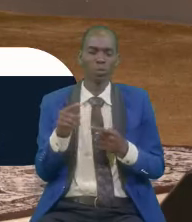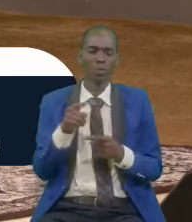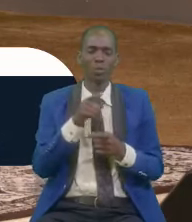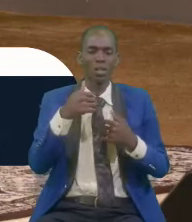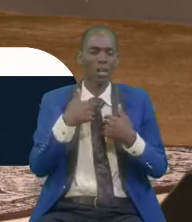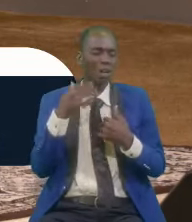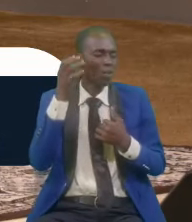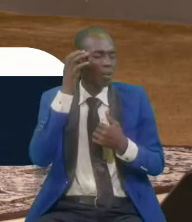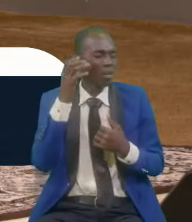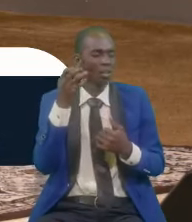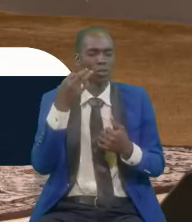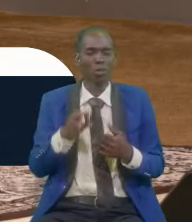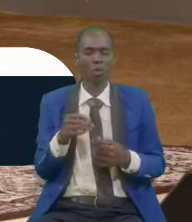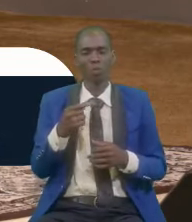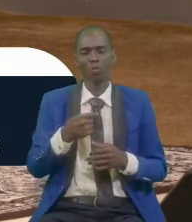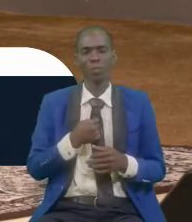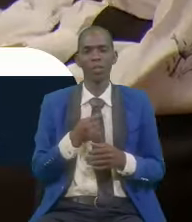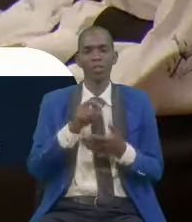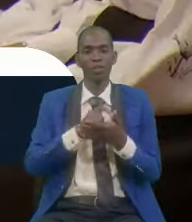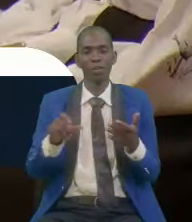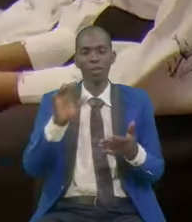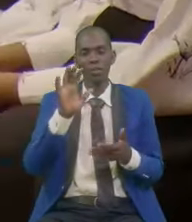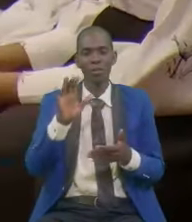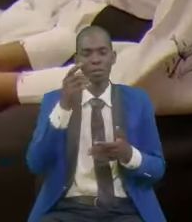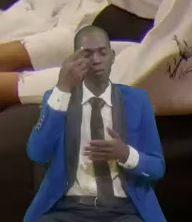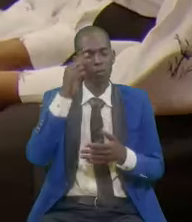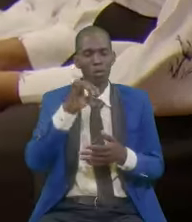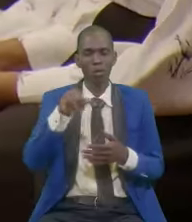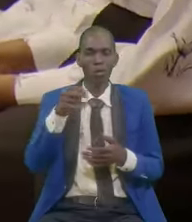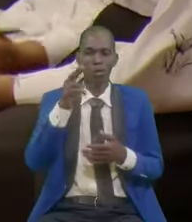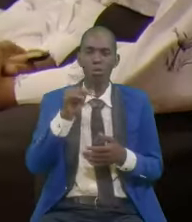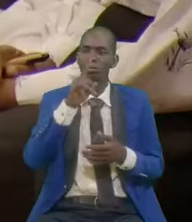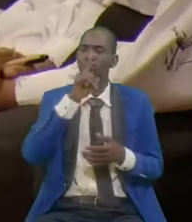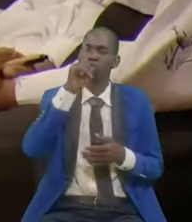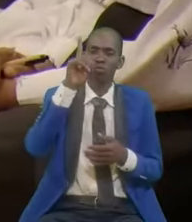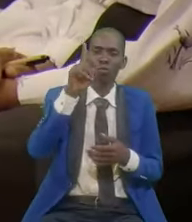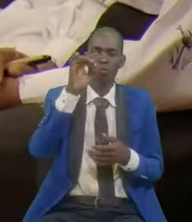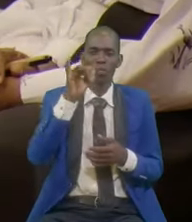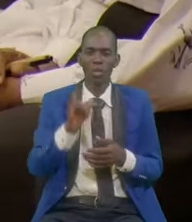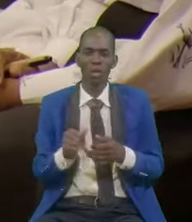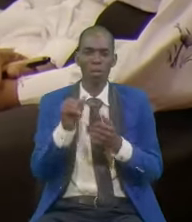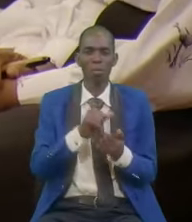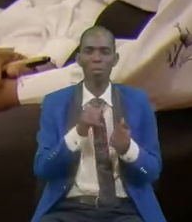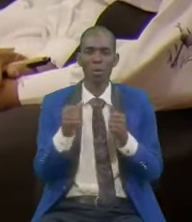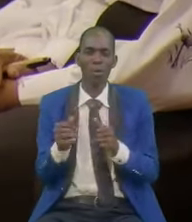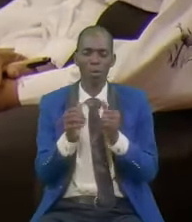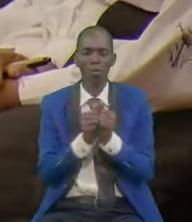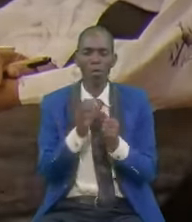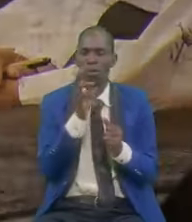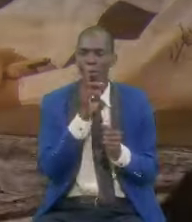me. Verse 5, for John truly baptized with water, but